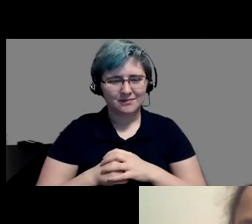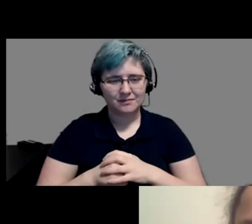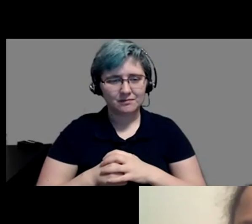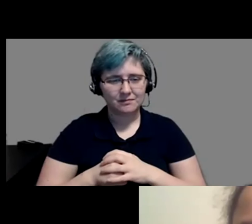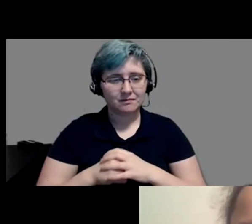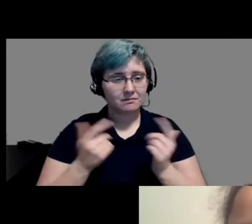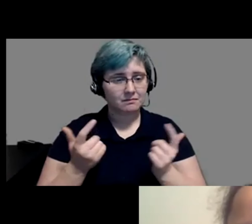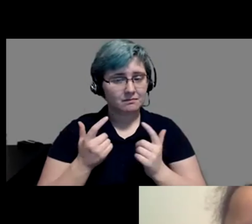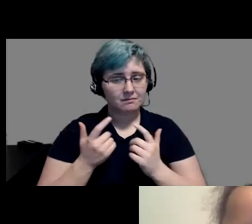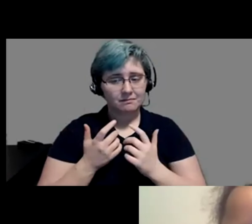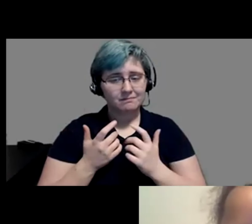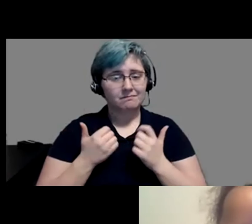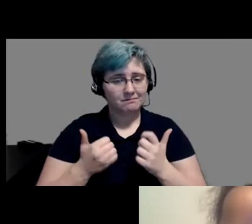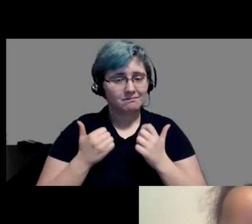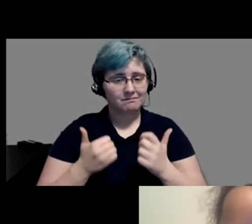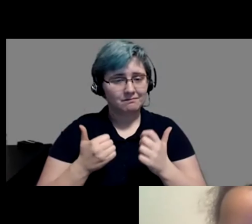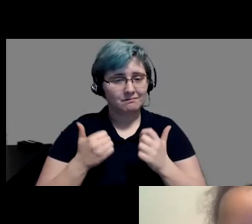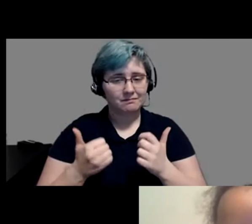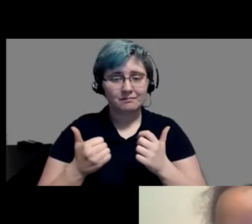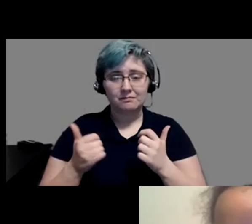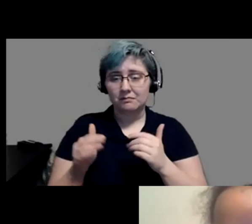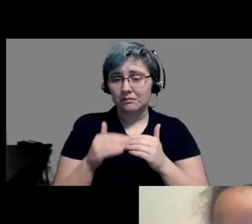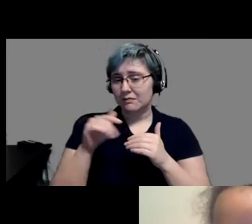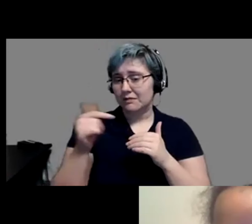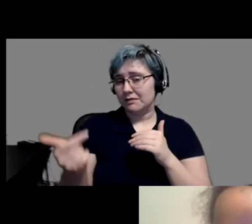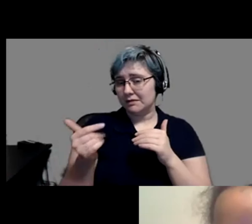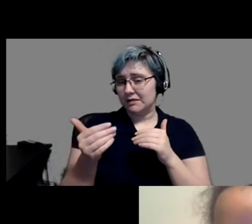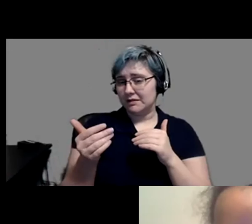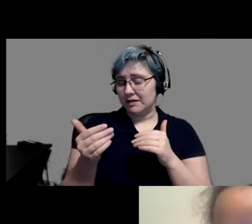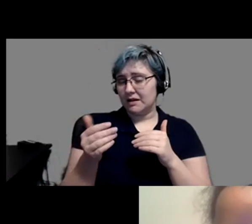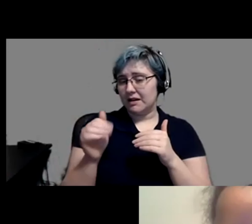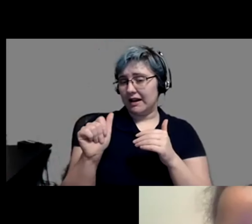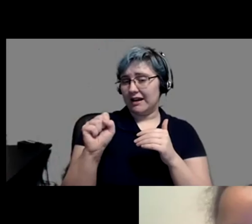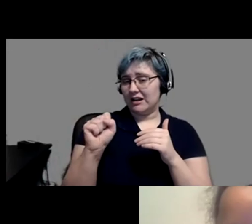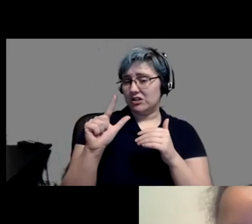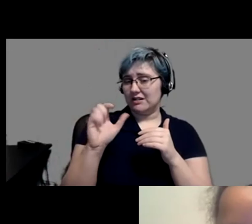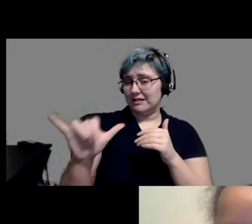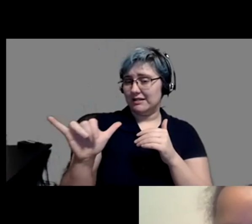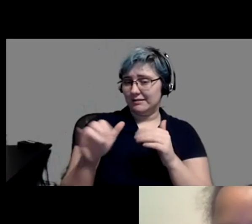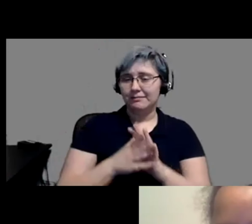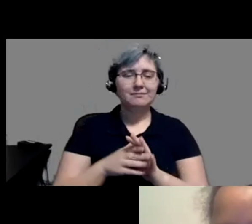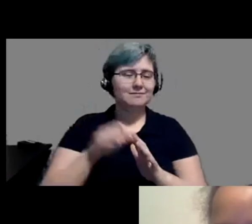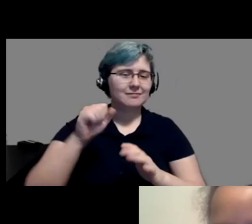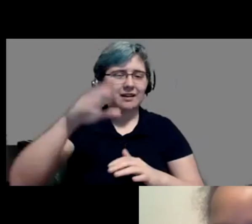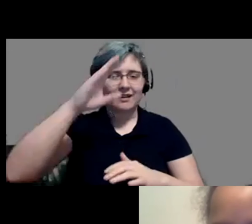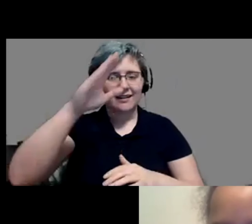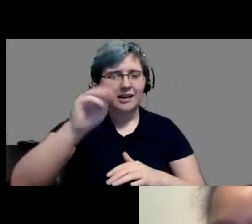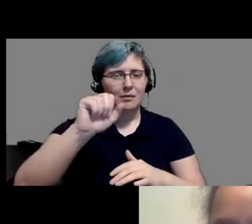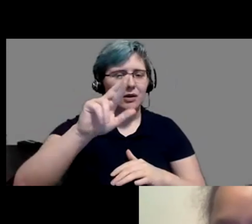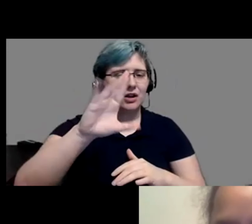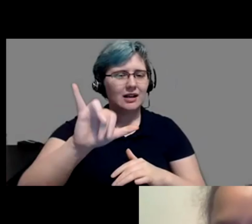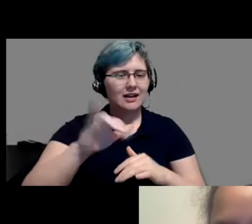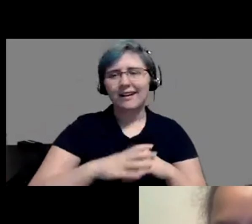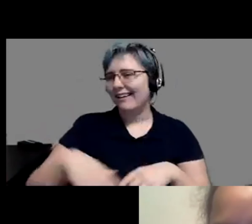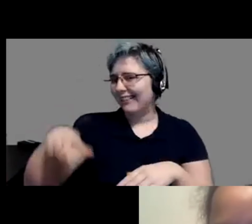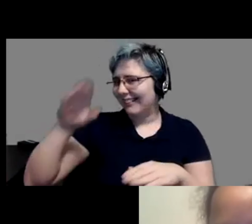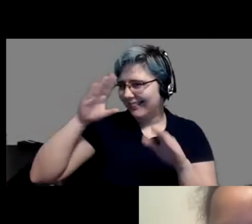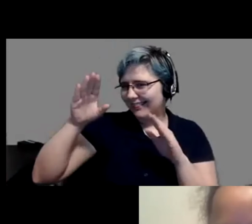All right. Who else do we have coming on? Ashley? Yeah. Hey, Marcy.